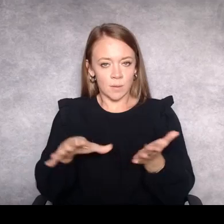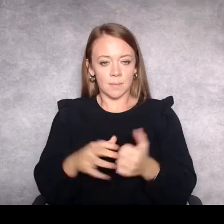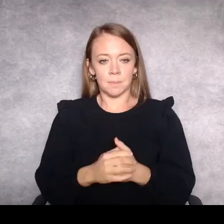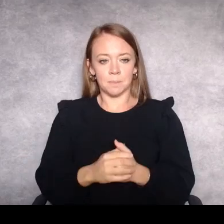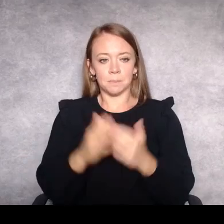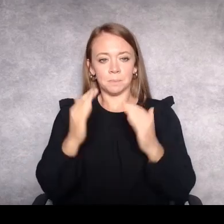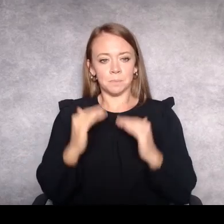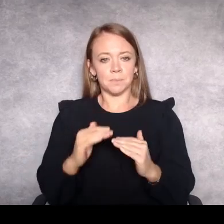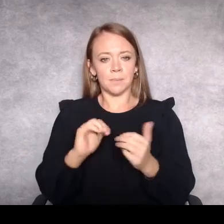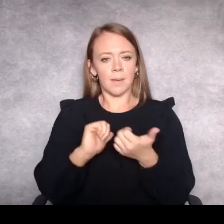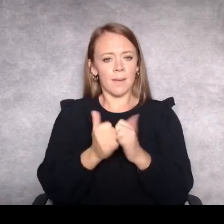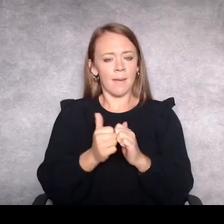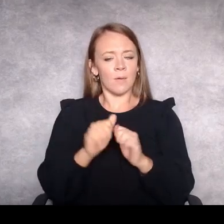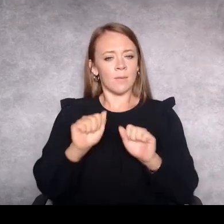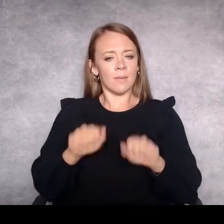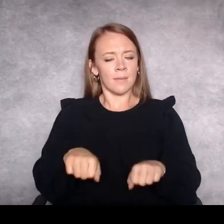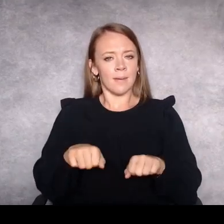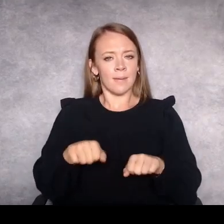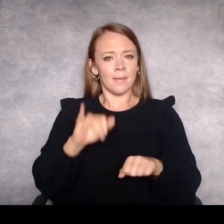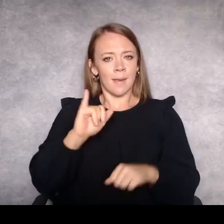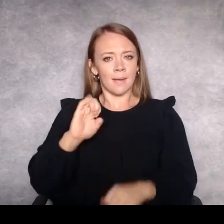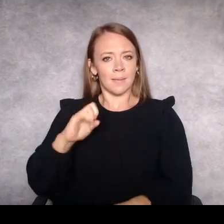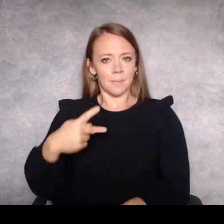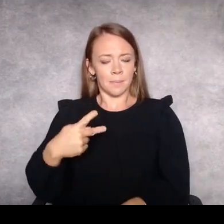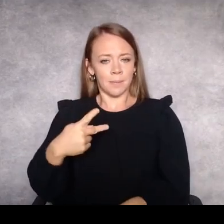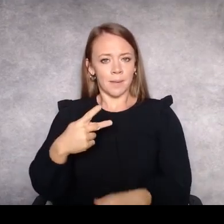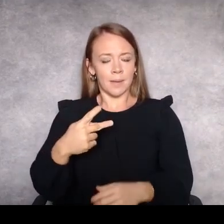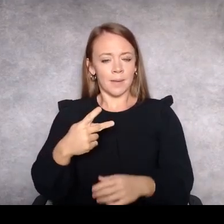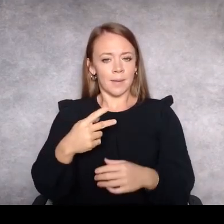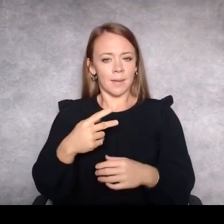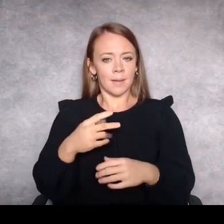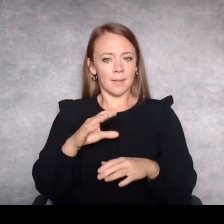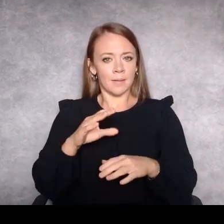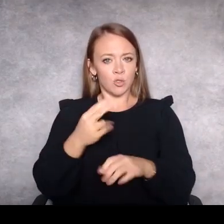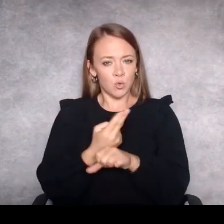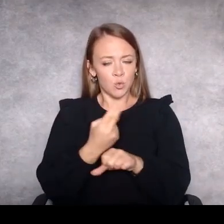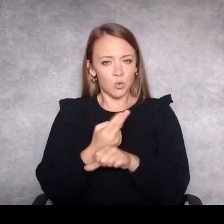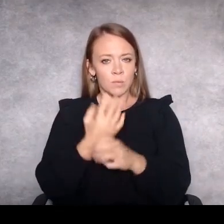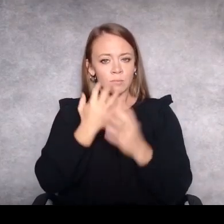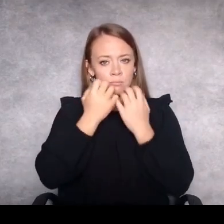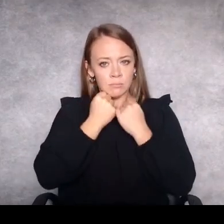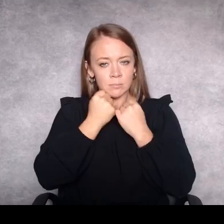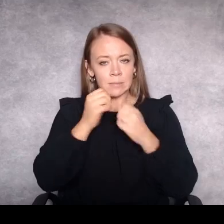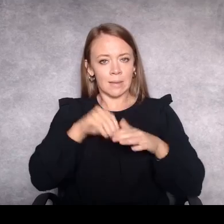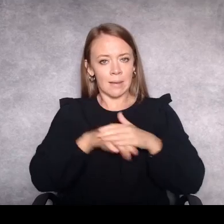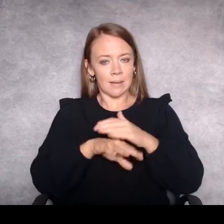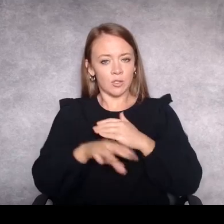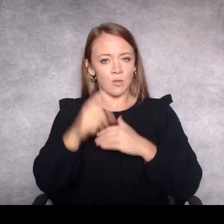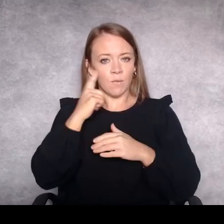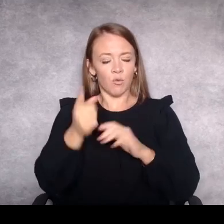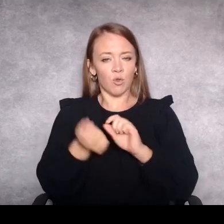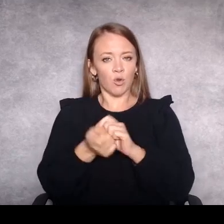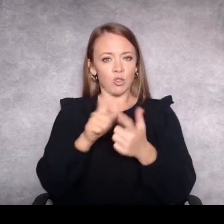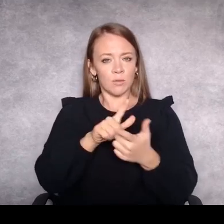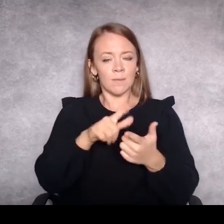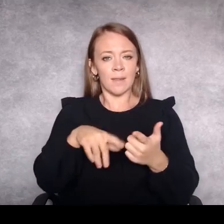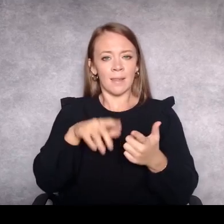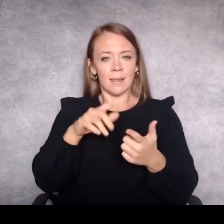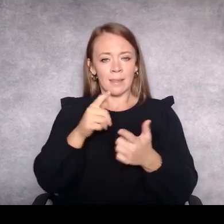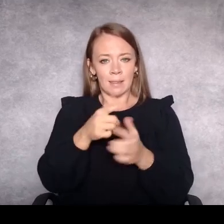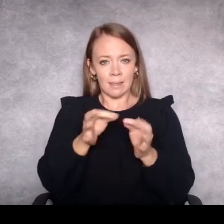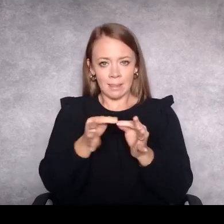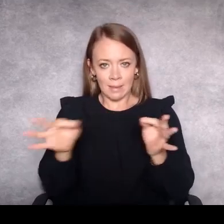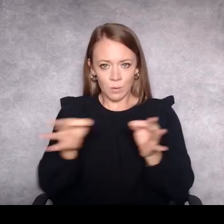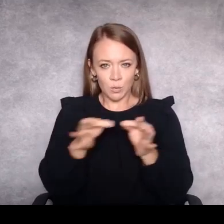How can the IEP ensure meaningful access to the general education curriculum, through alternative language services and